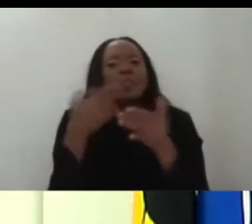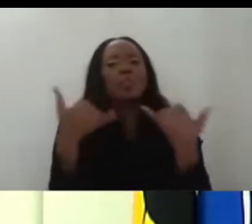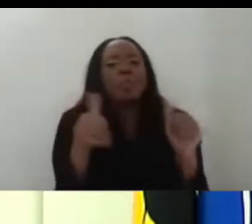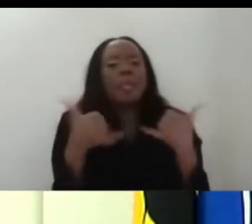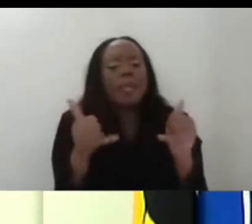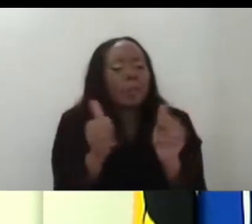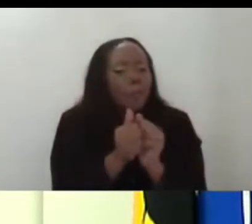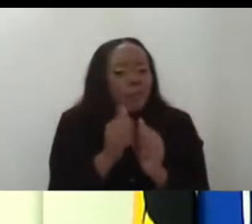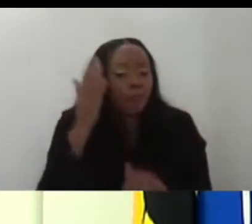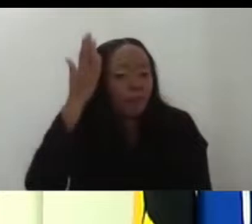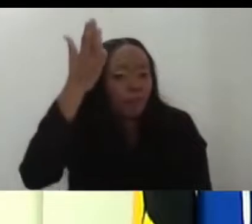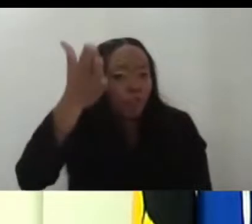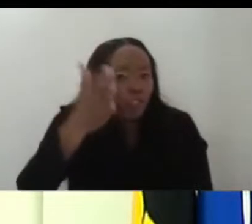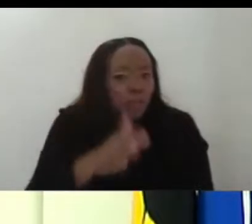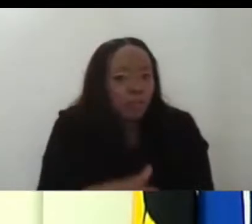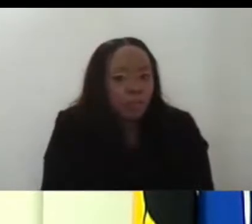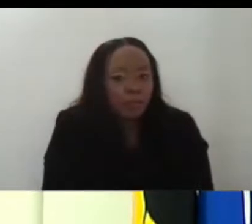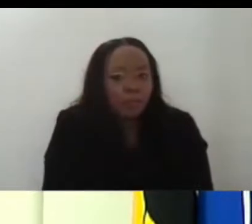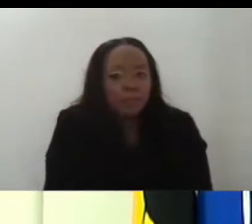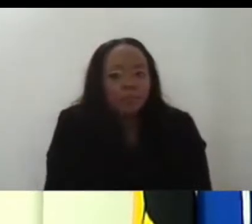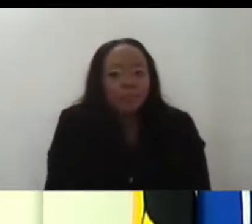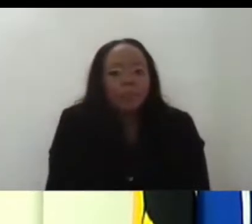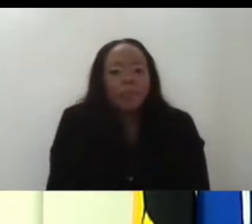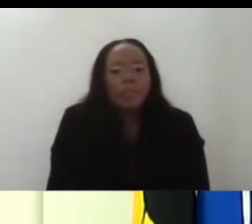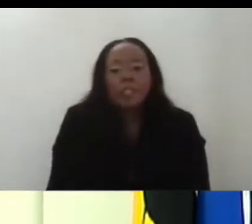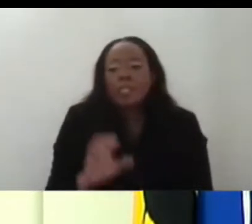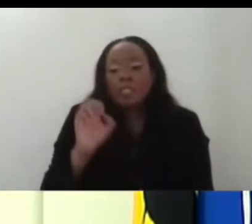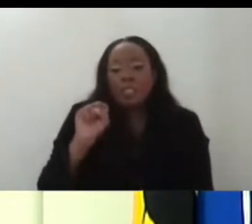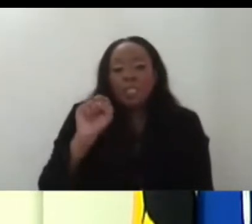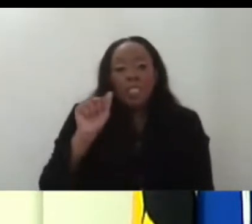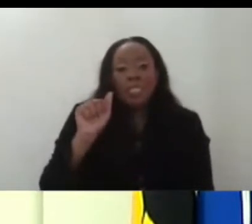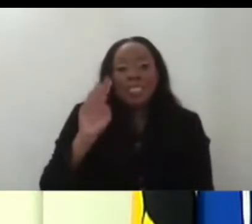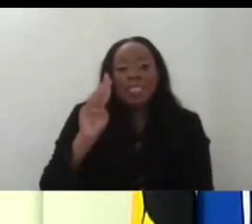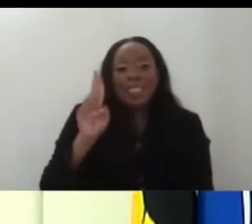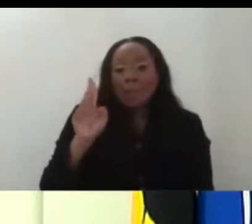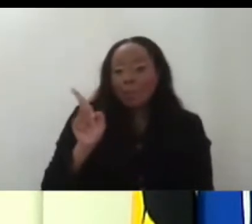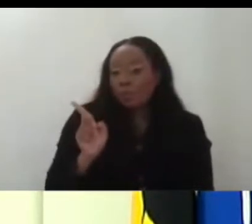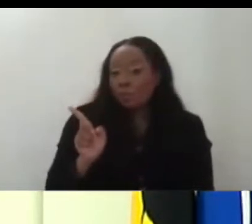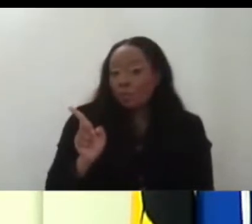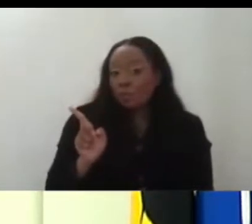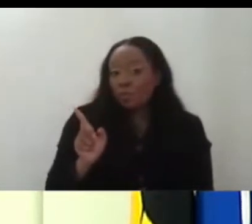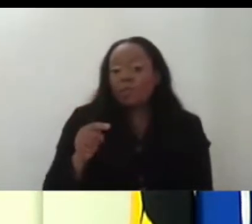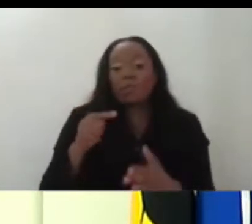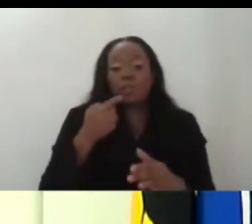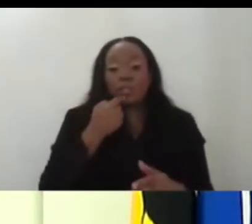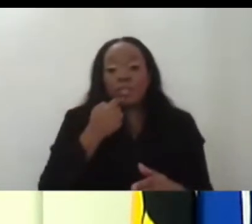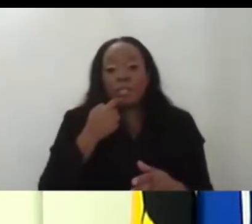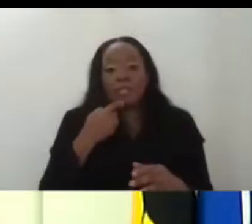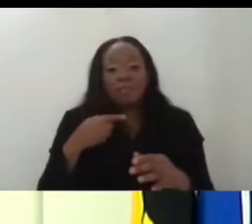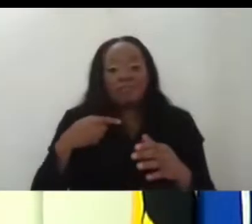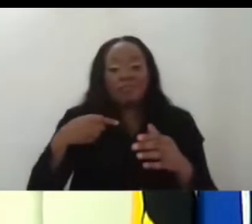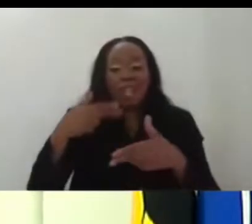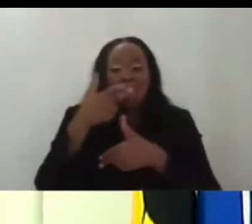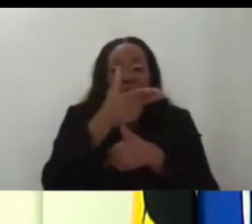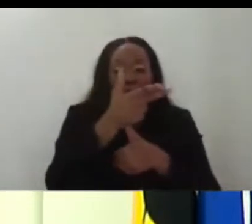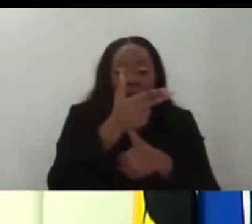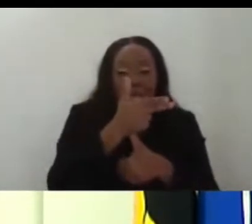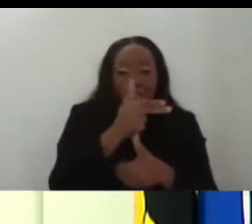in circumstances that Sabu said are becoming increasingly more volatile, more powerful, and more frequent.